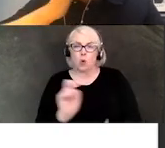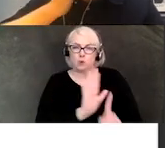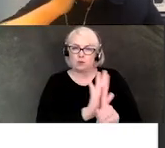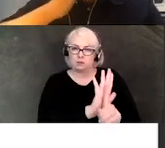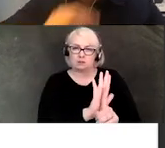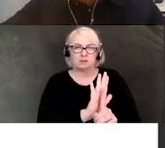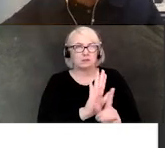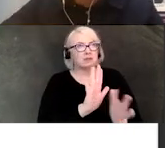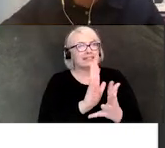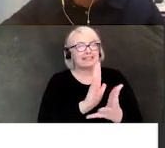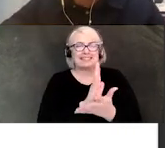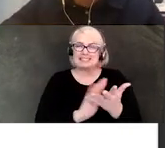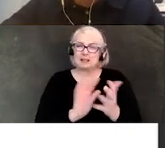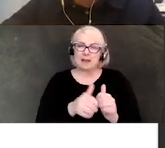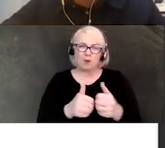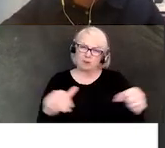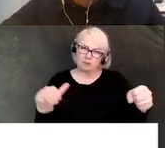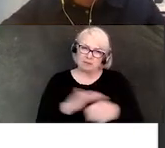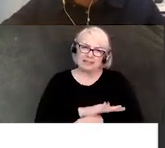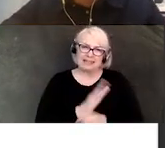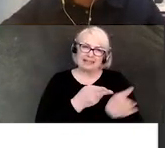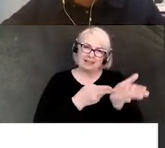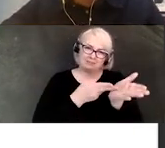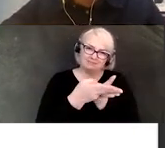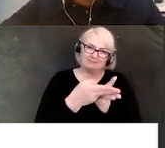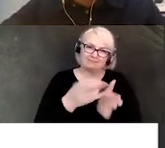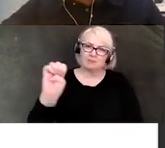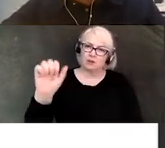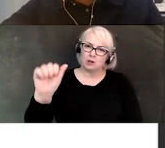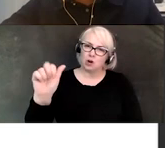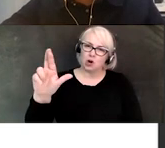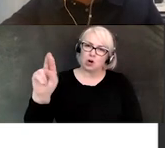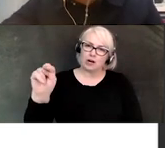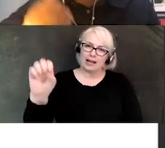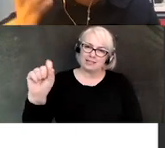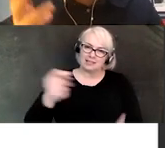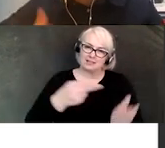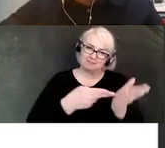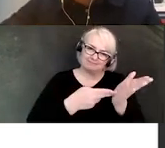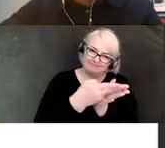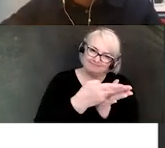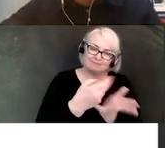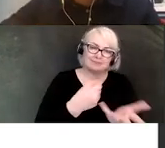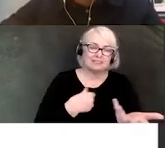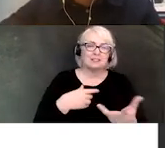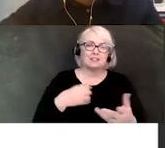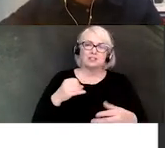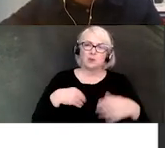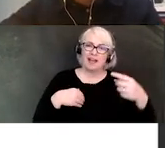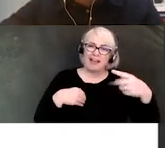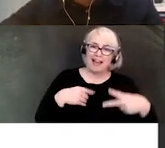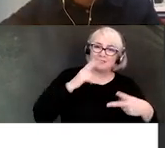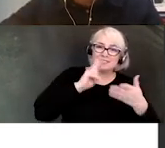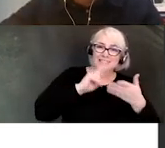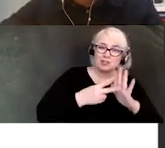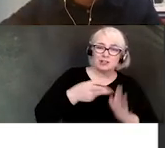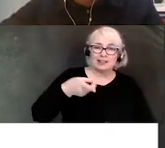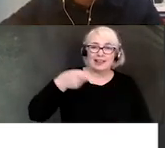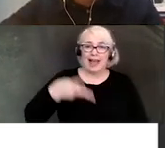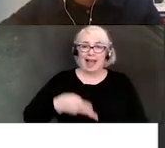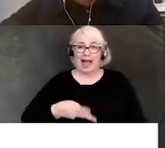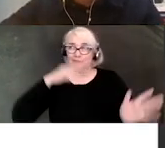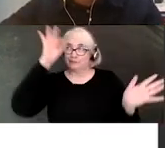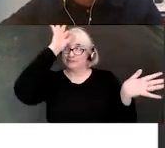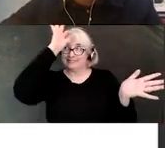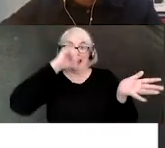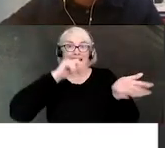think that, um, you know, half intentionally, half not intentionally. I think that line does it honestly. I think